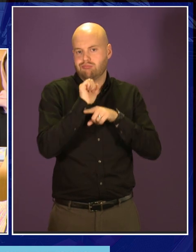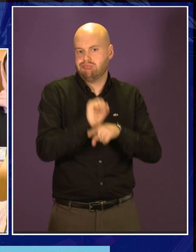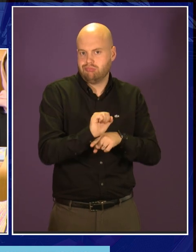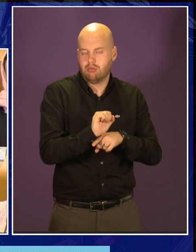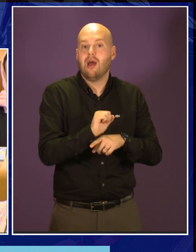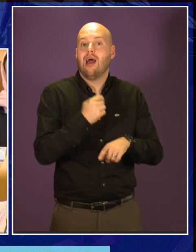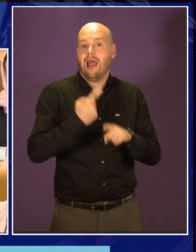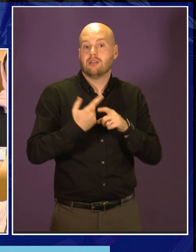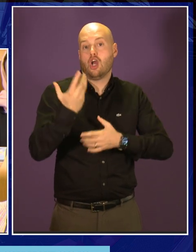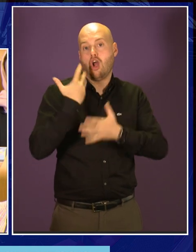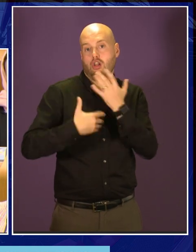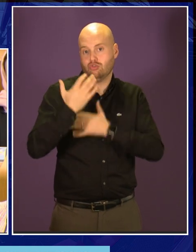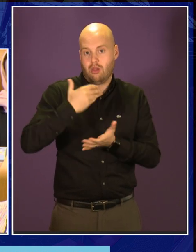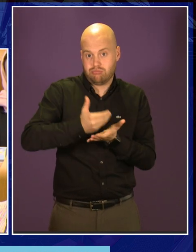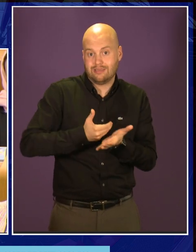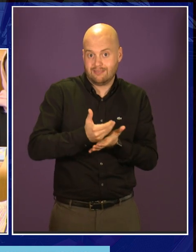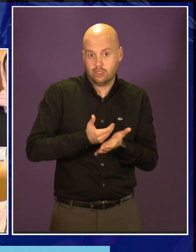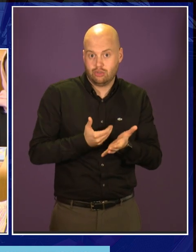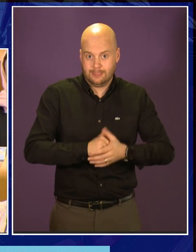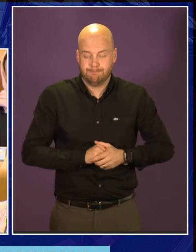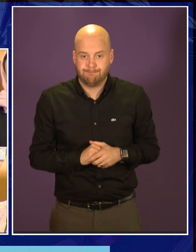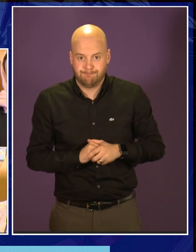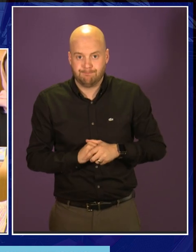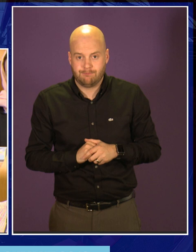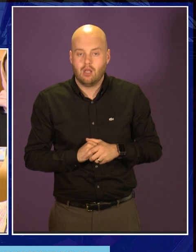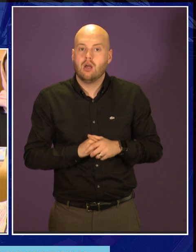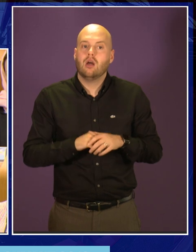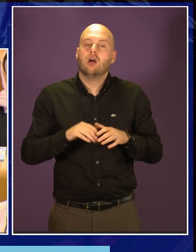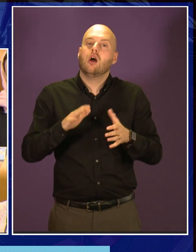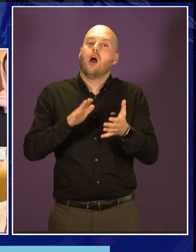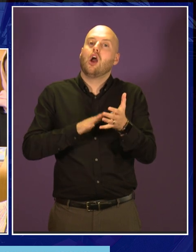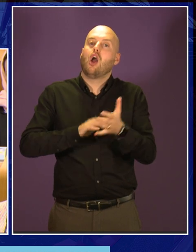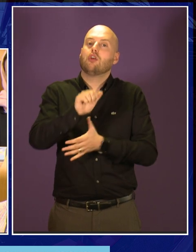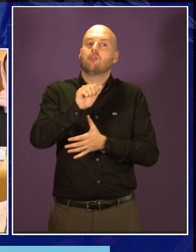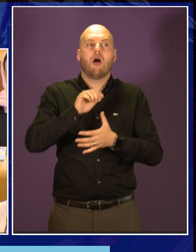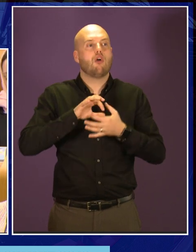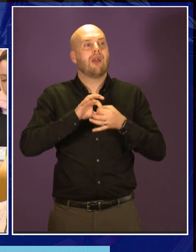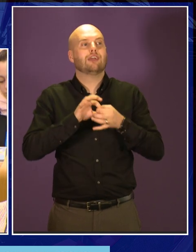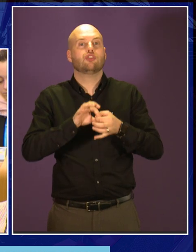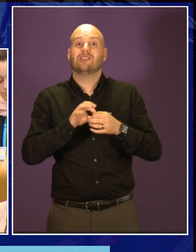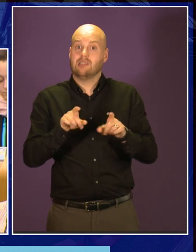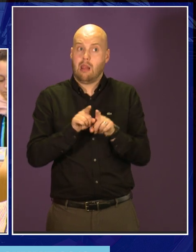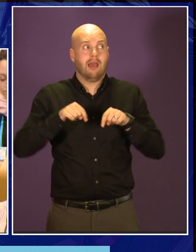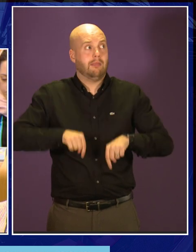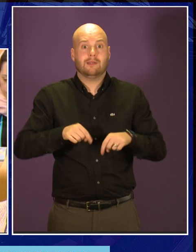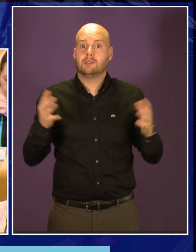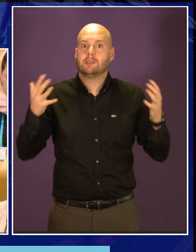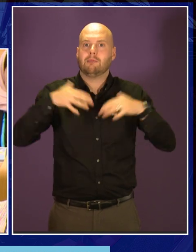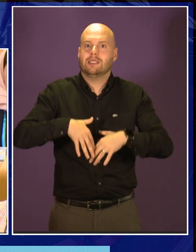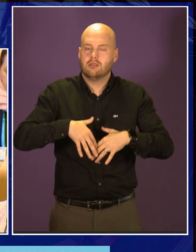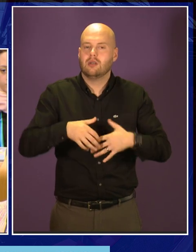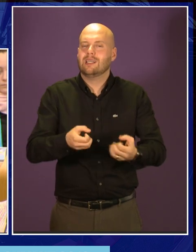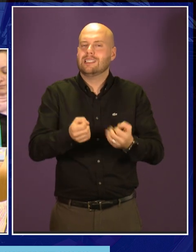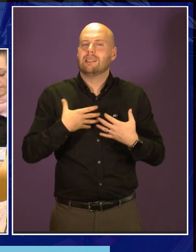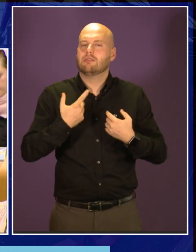protection. Cultural relations such as this summit creates opportunities for mutual knowledge